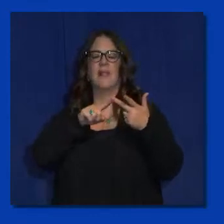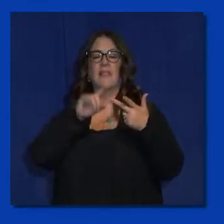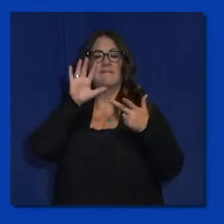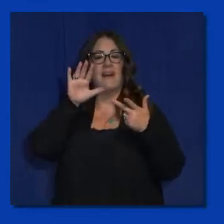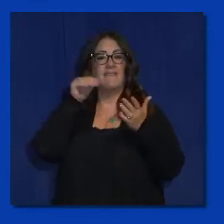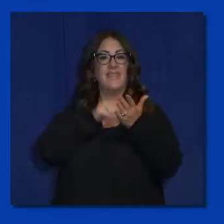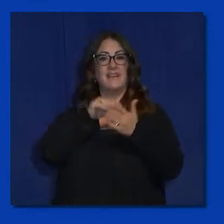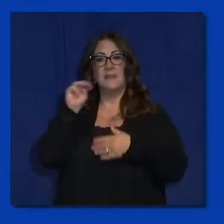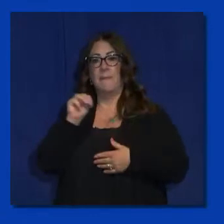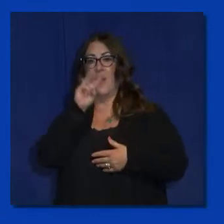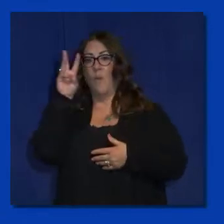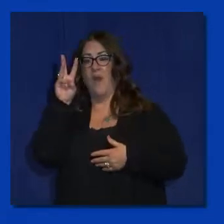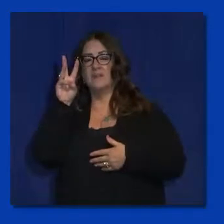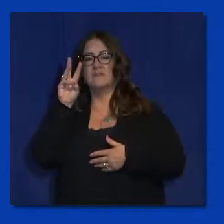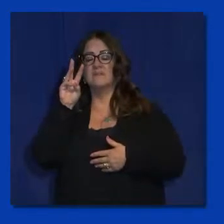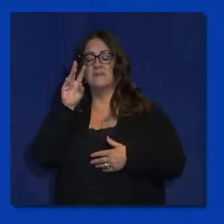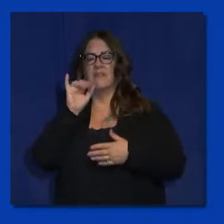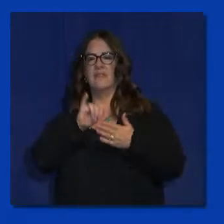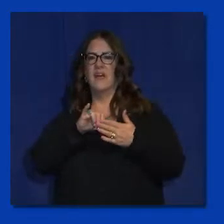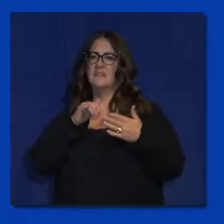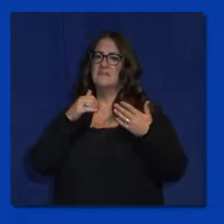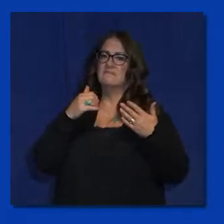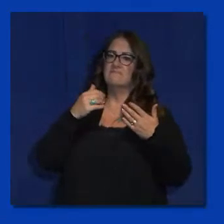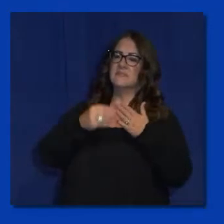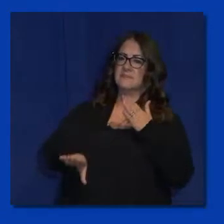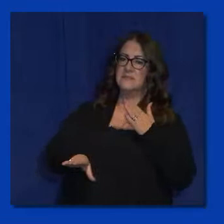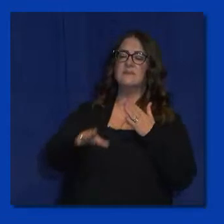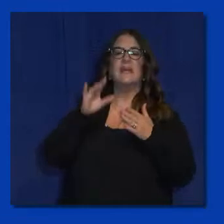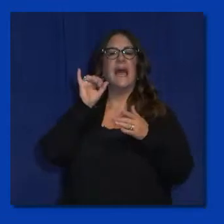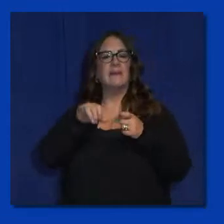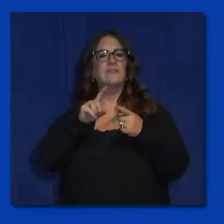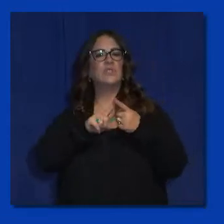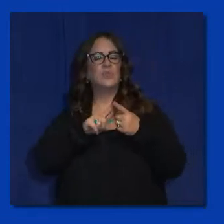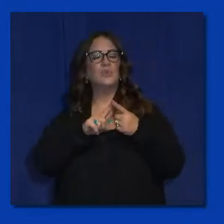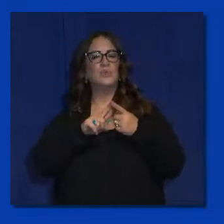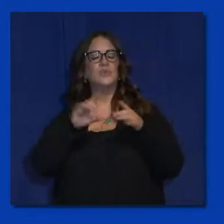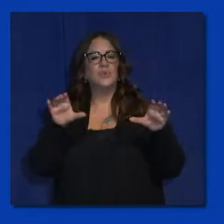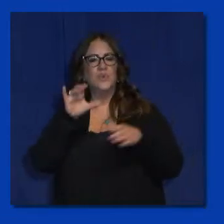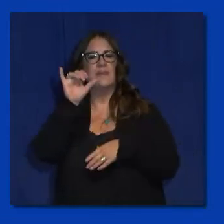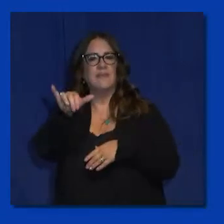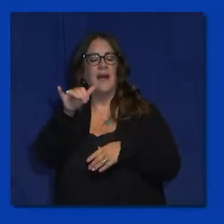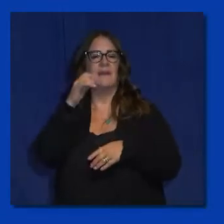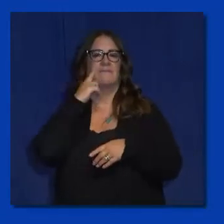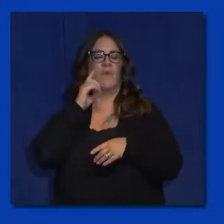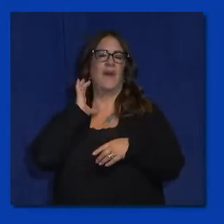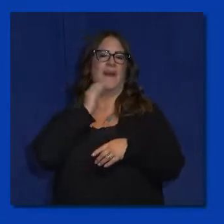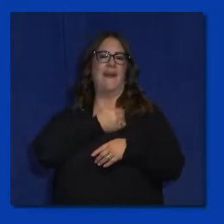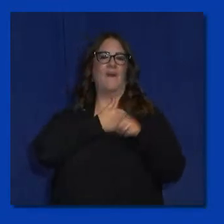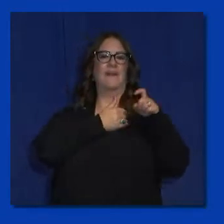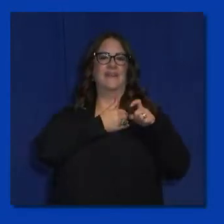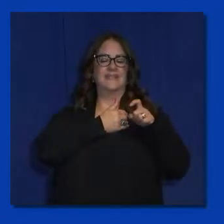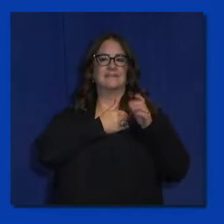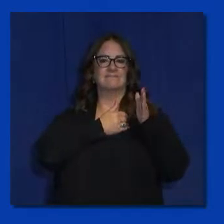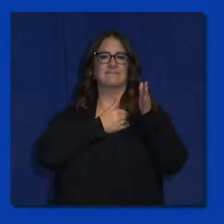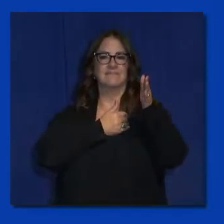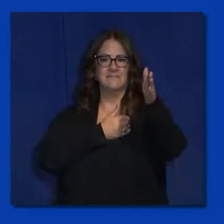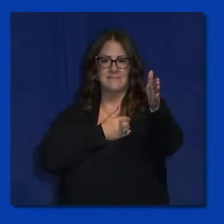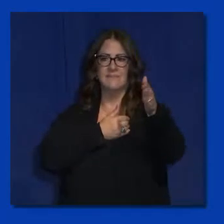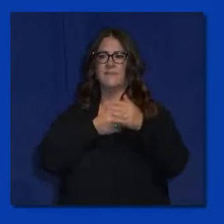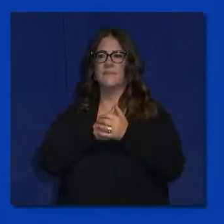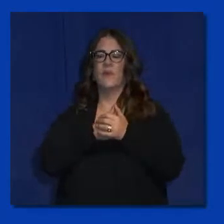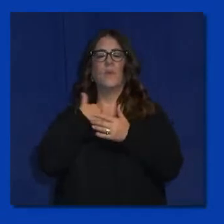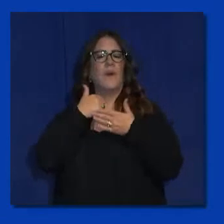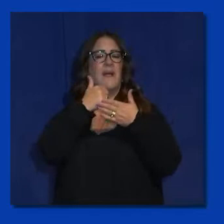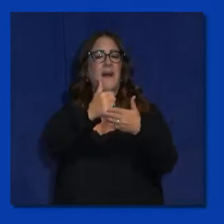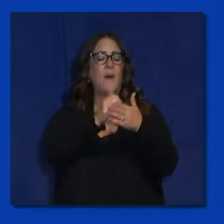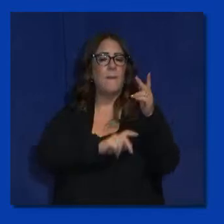5,000 megawatts, $5 billion ask. We want to help people with what we refer to arrearages, which is